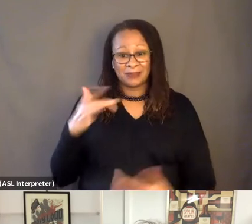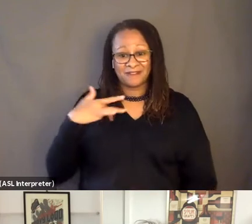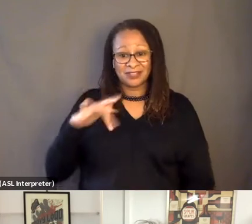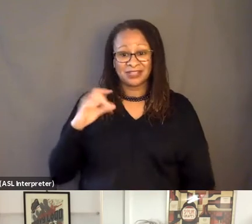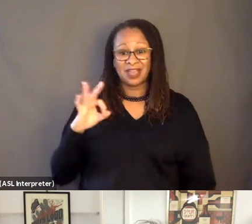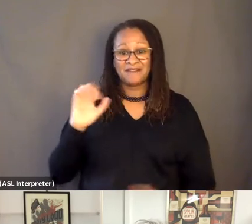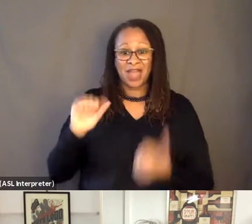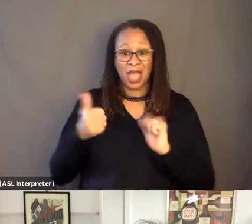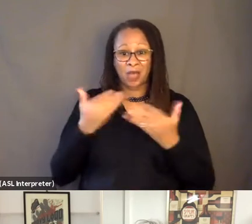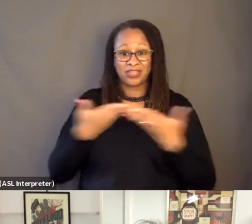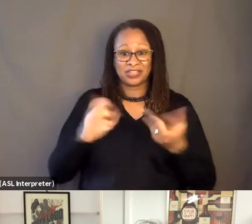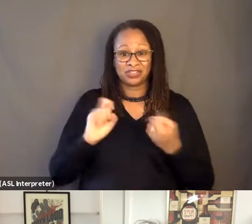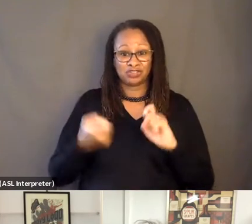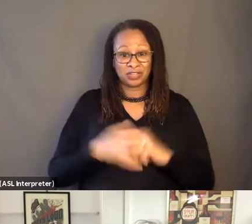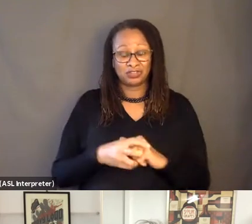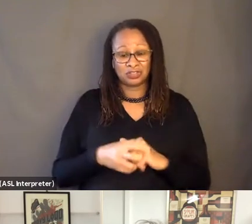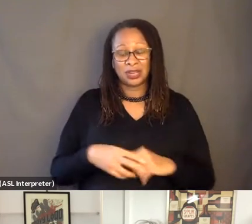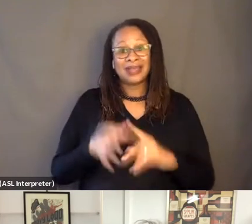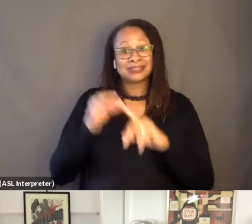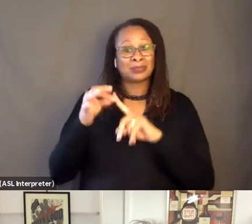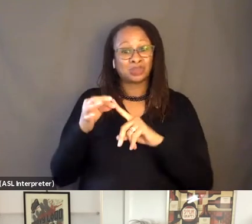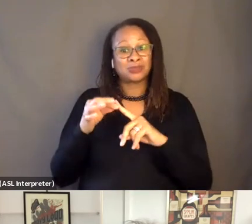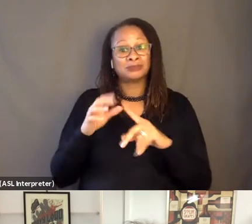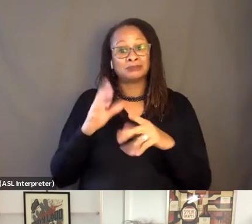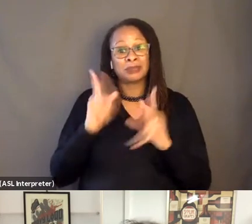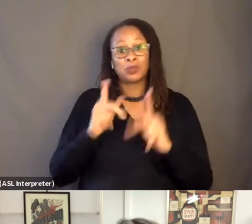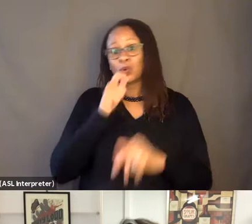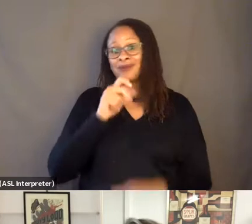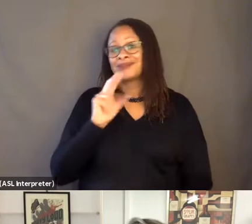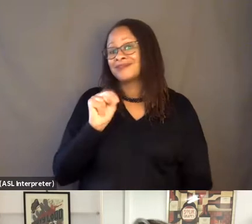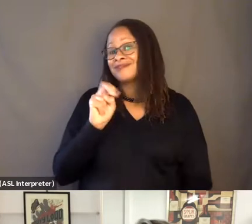terms of how people look at this, especially the nonverbal people.